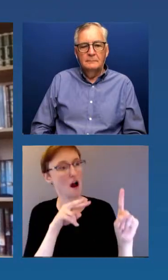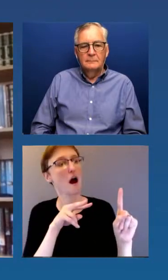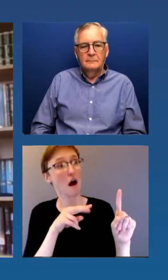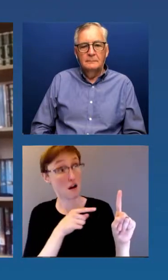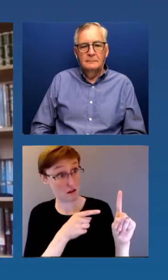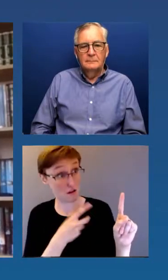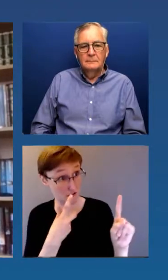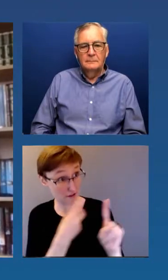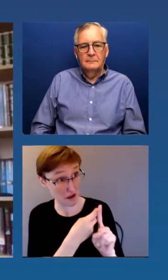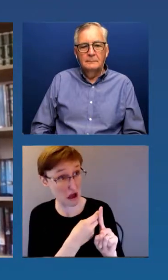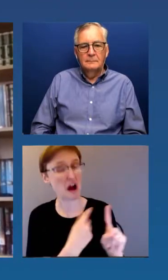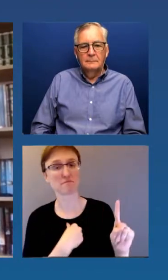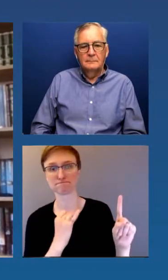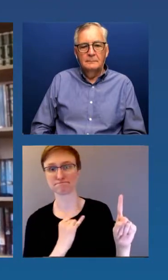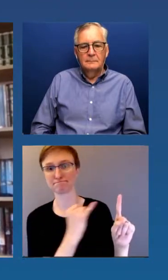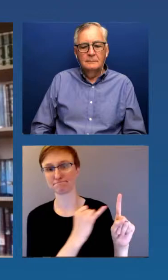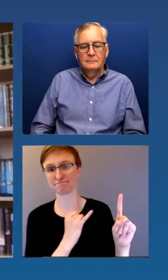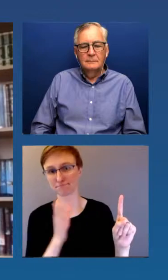Thank you very much.